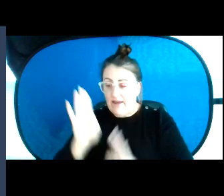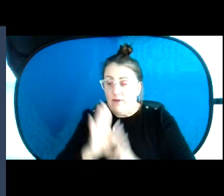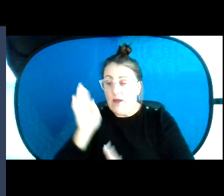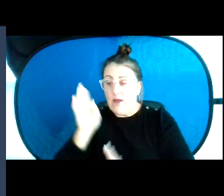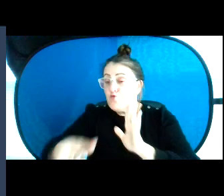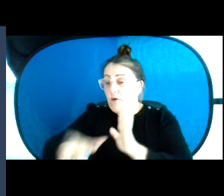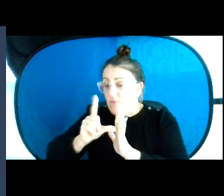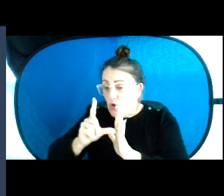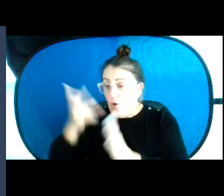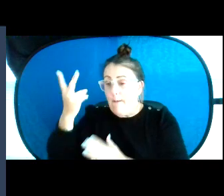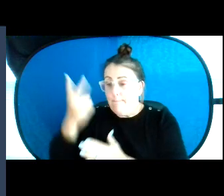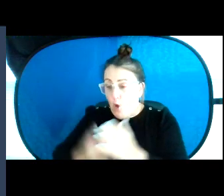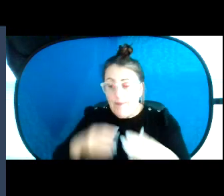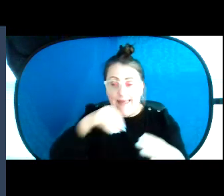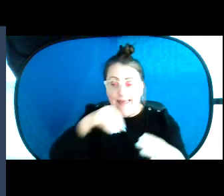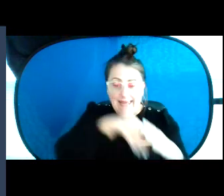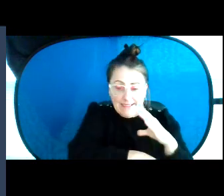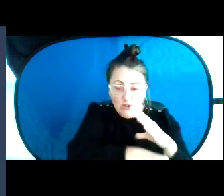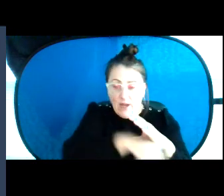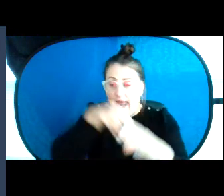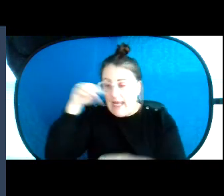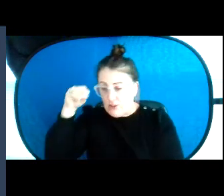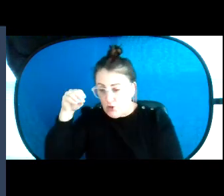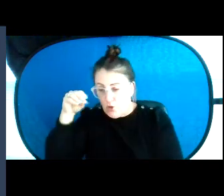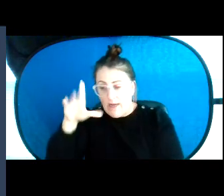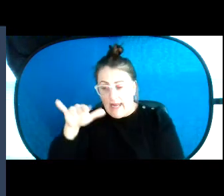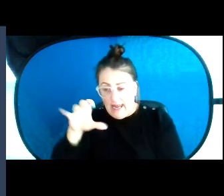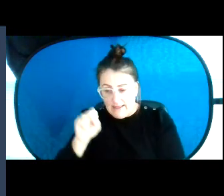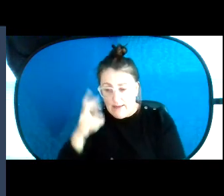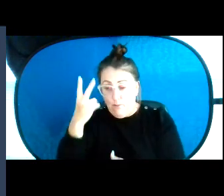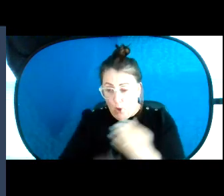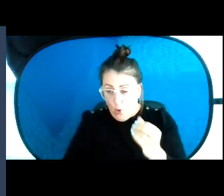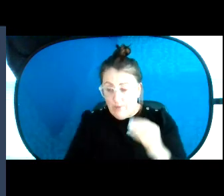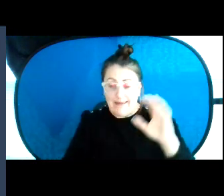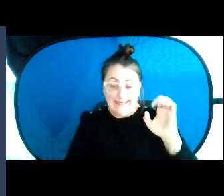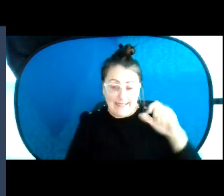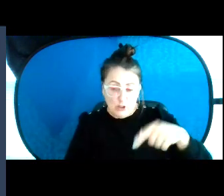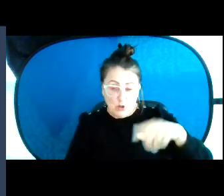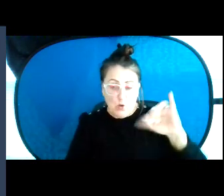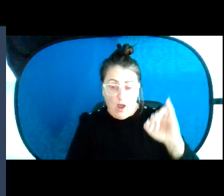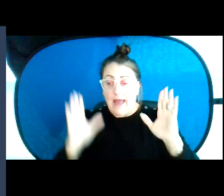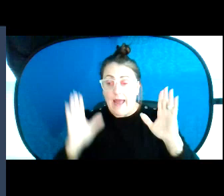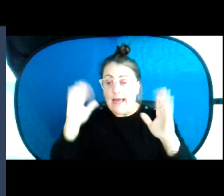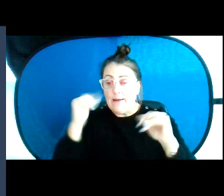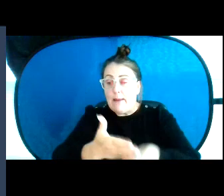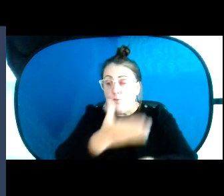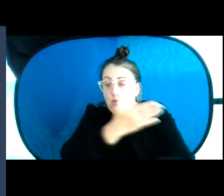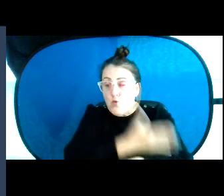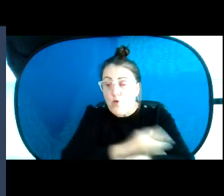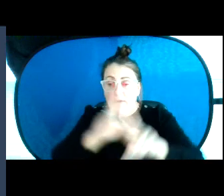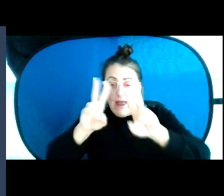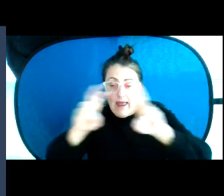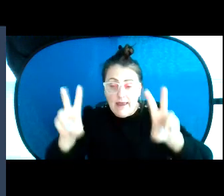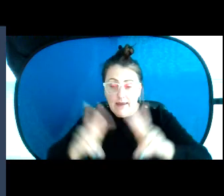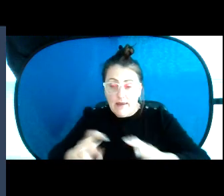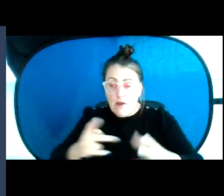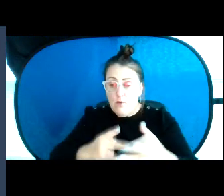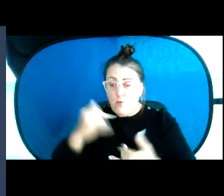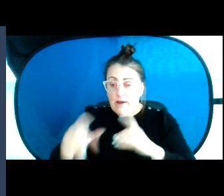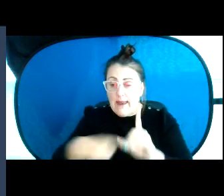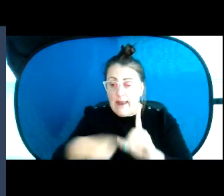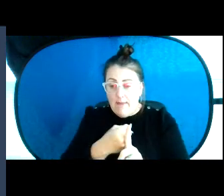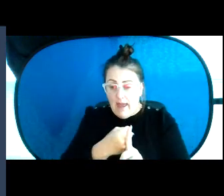of both internal and external use cases. The EQI is expected to improve Caltrans' analysis of project impacts